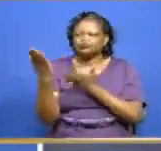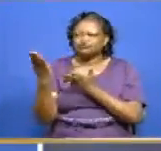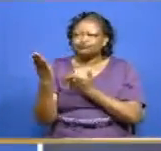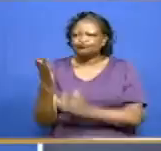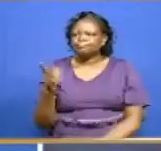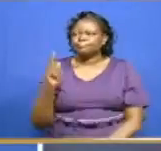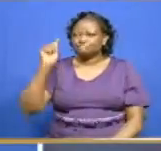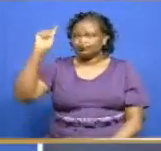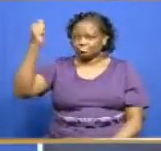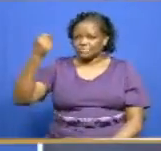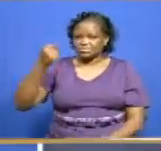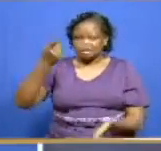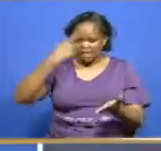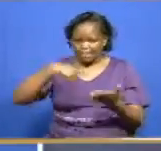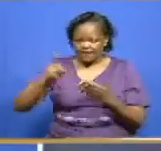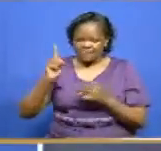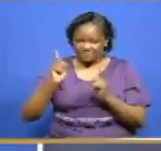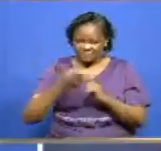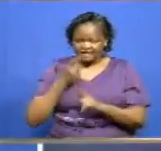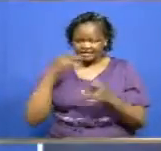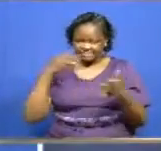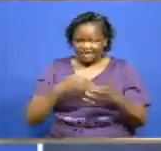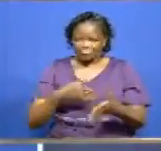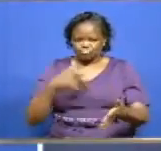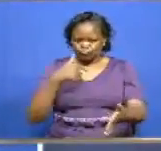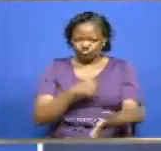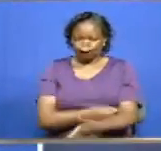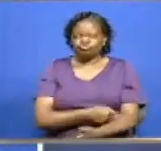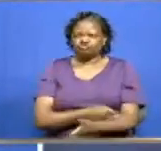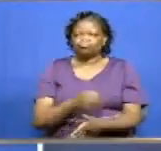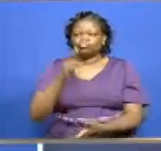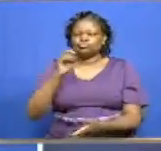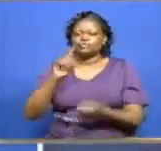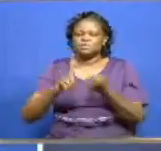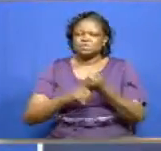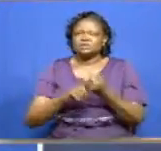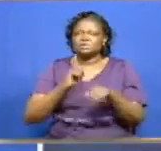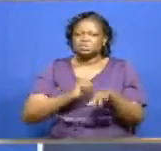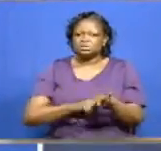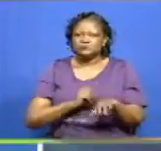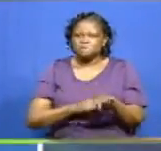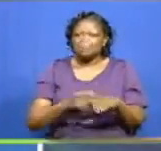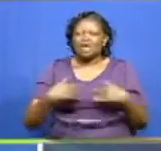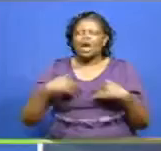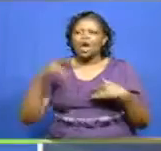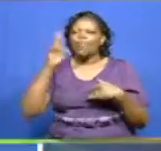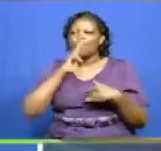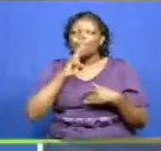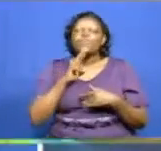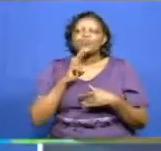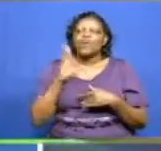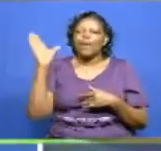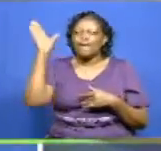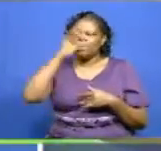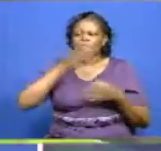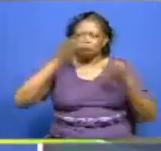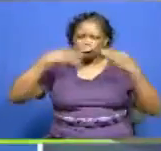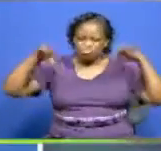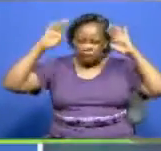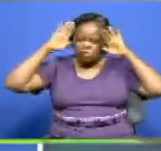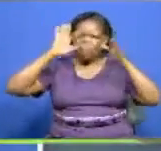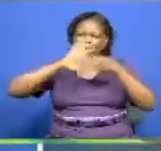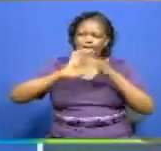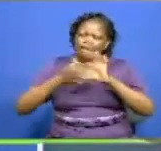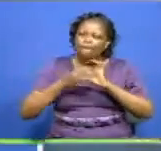Kenya enacted its first anti-doping legislation in 2016 when faced with the risk of missing the Rio Olympics for